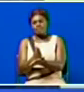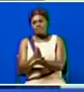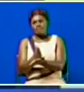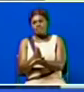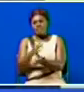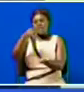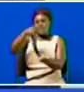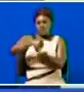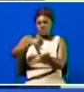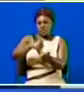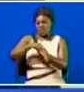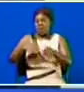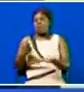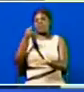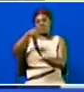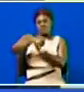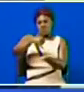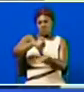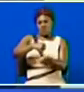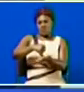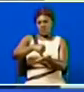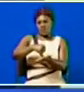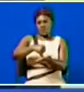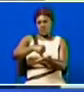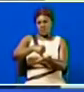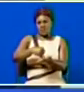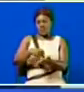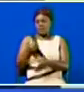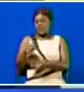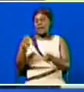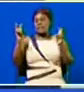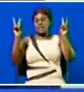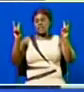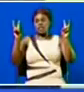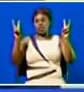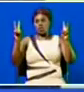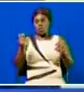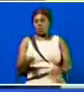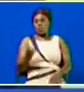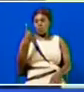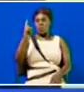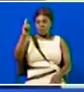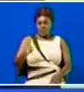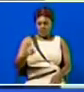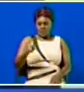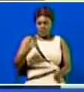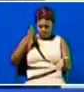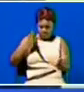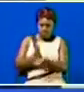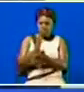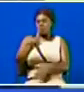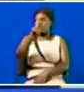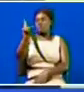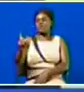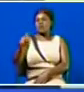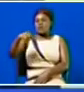or inclusivity. I mean, certainly, those are questions, and those who raise them, I think they are legitimate questions. And